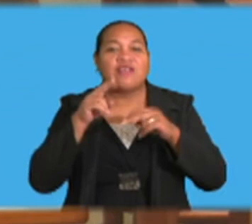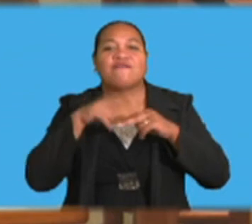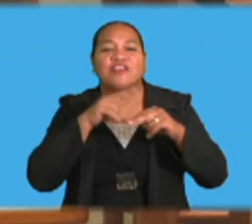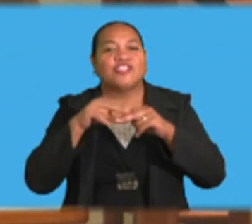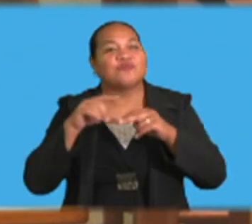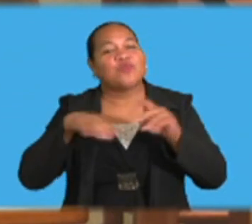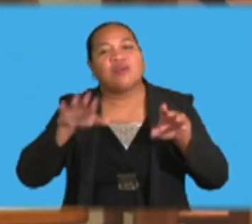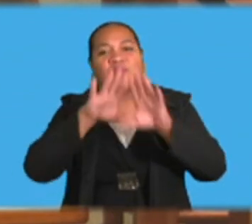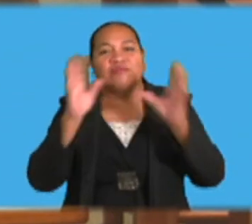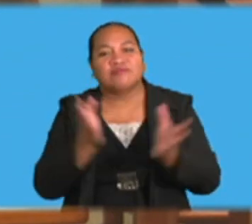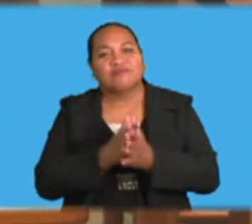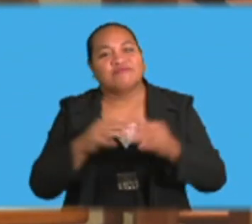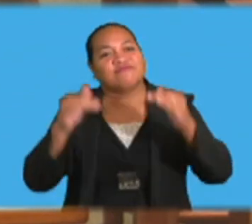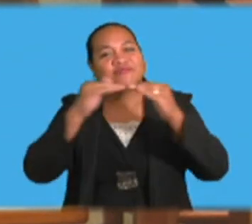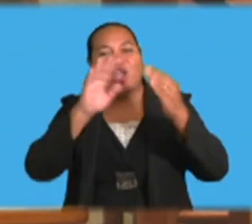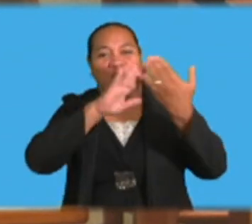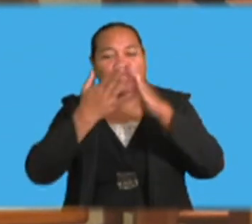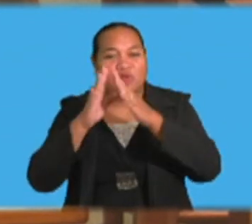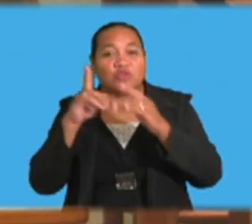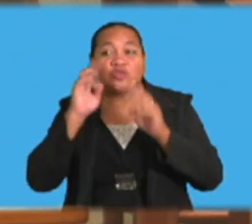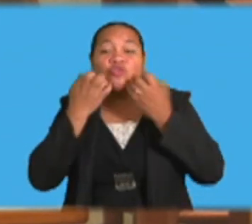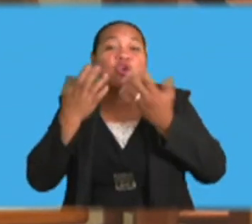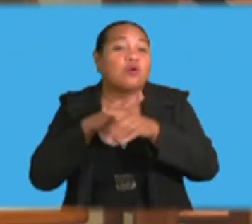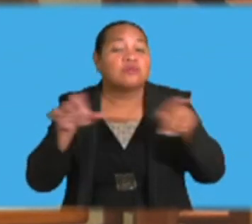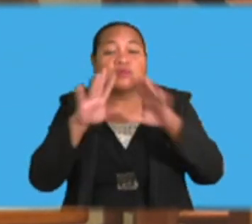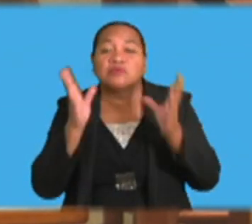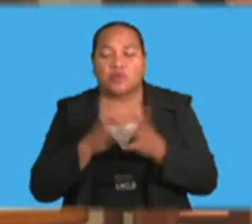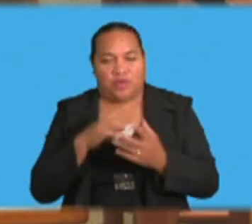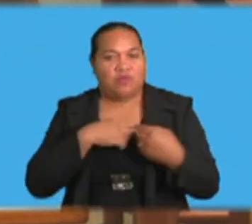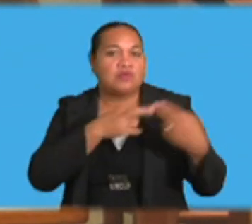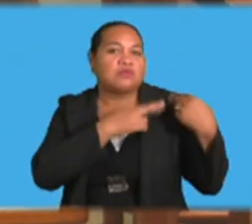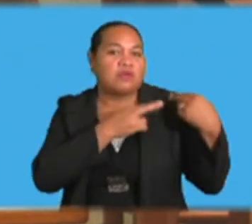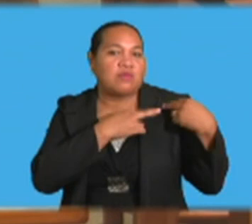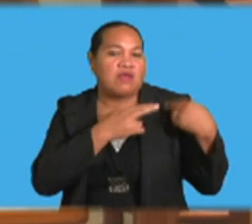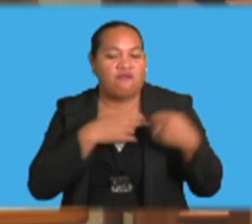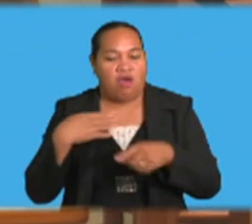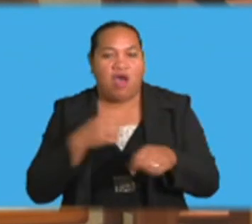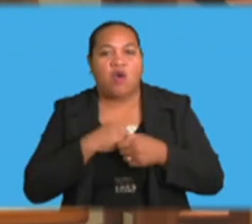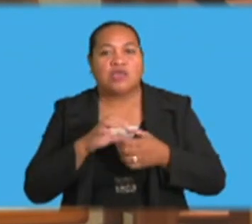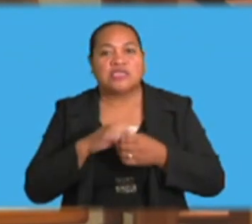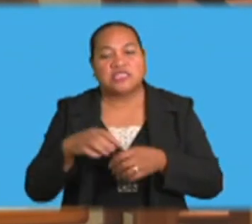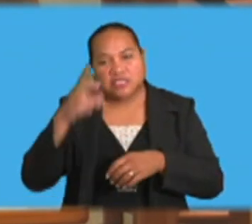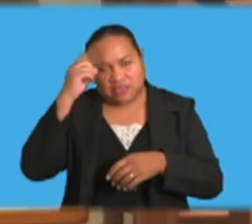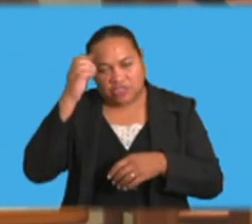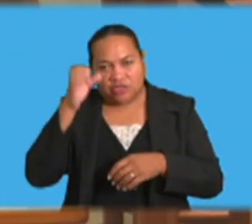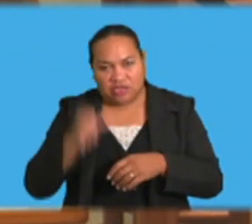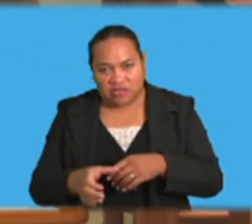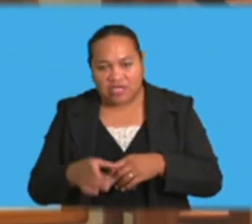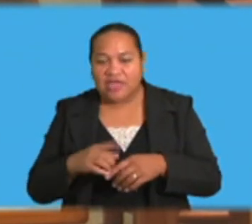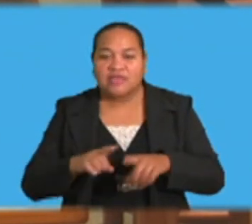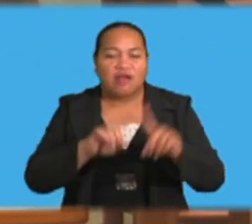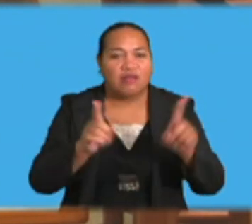community, demonstrating that we are, as a nation, are responsible for the well-being of our citizens in all areas of